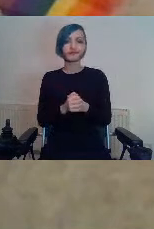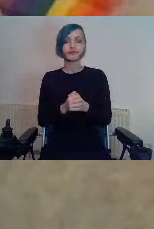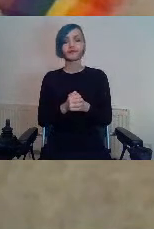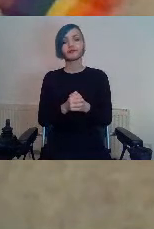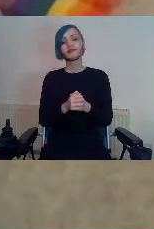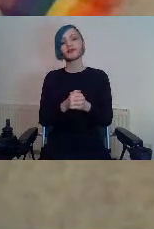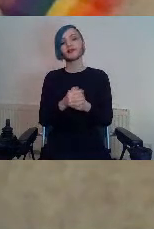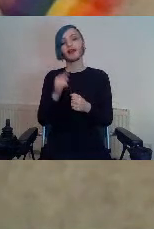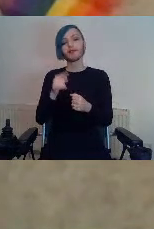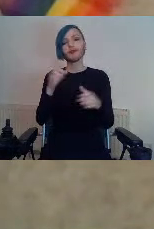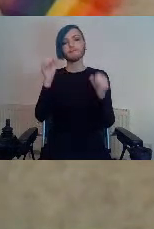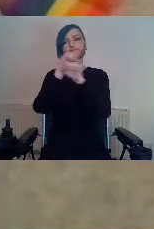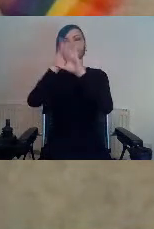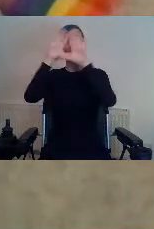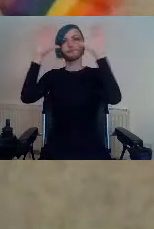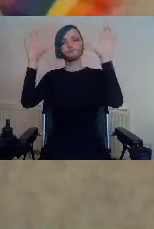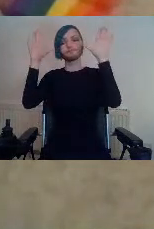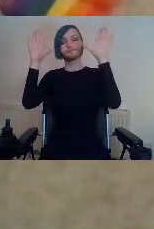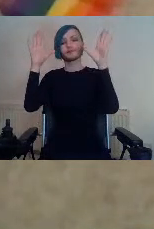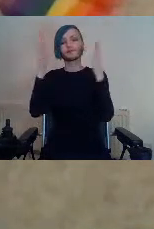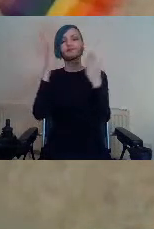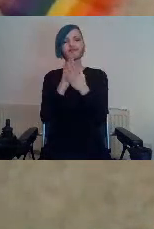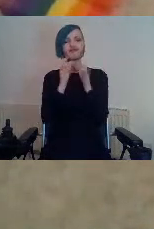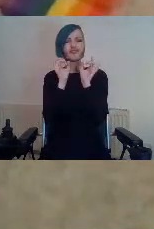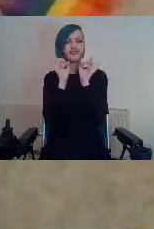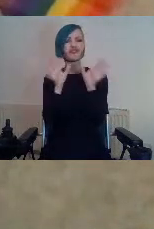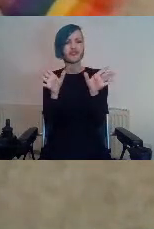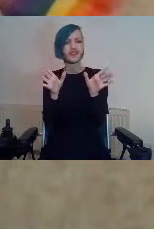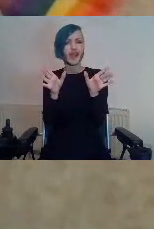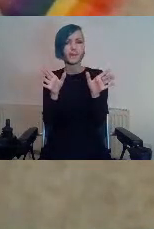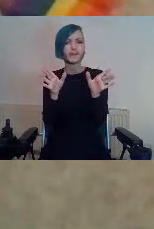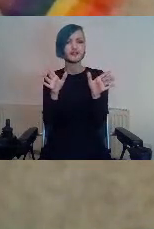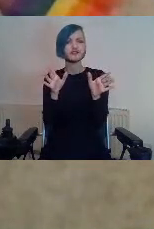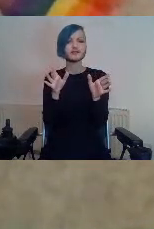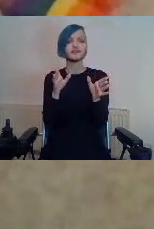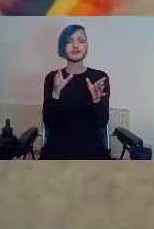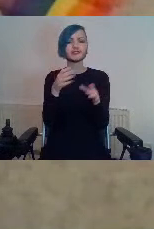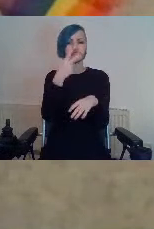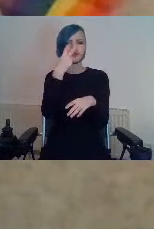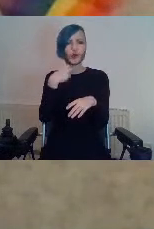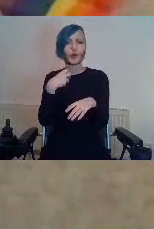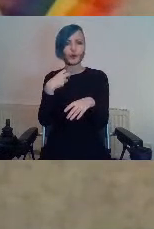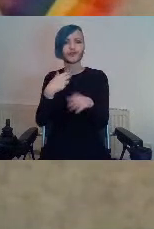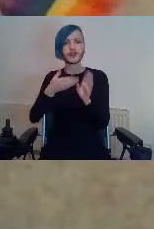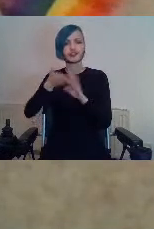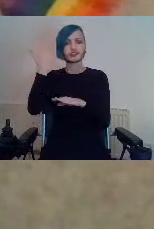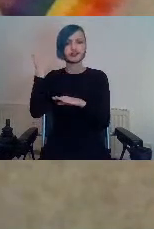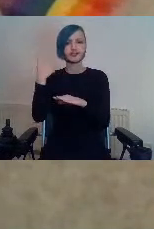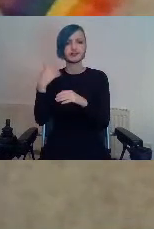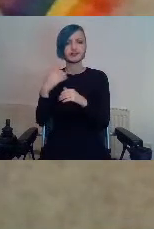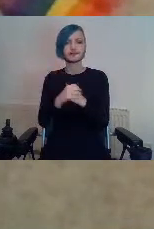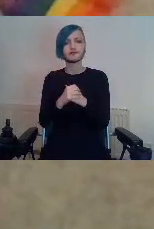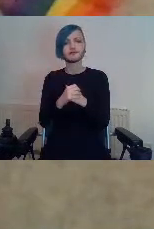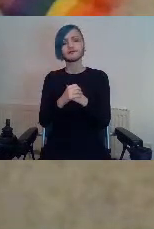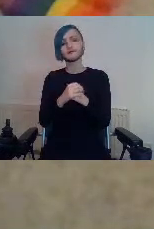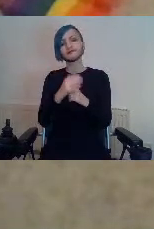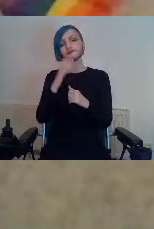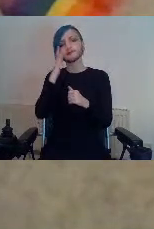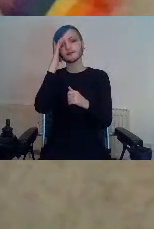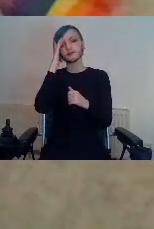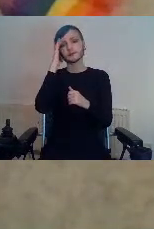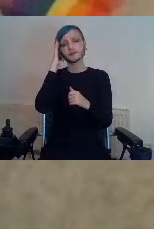is very well known. It's quite old. We heard about that maybe last